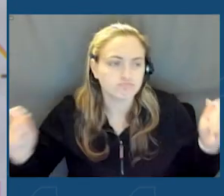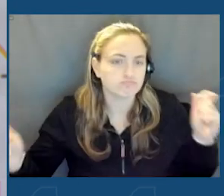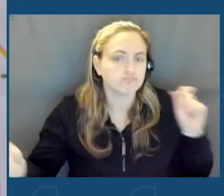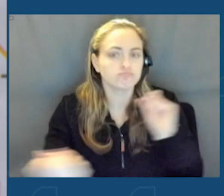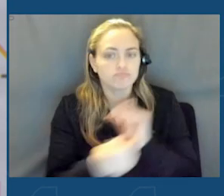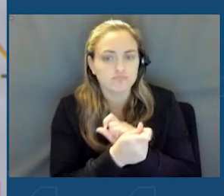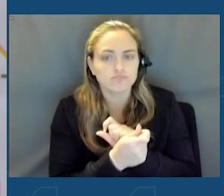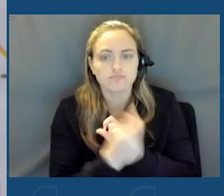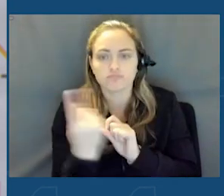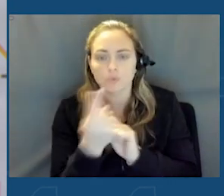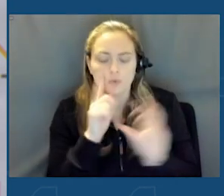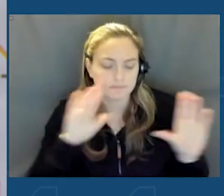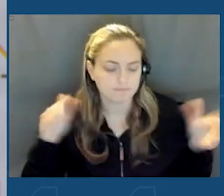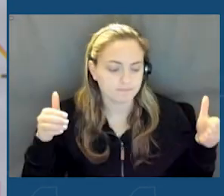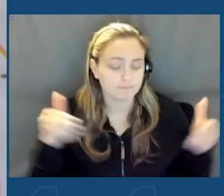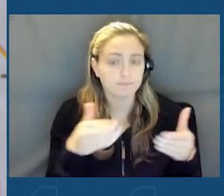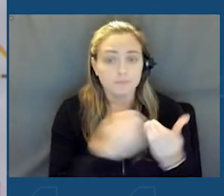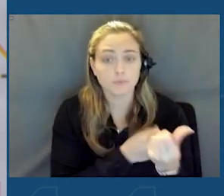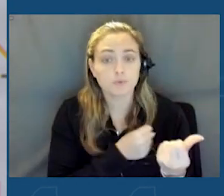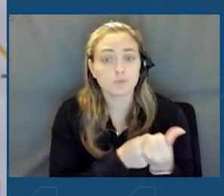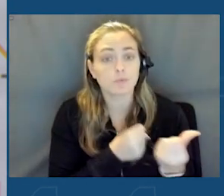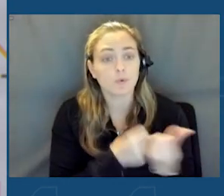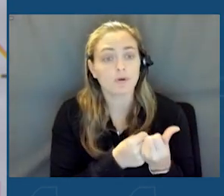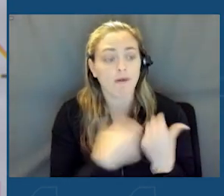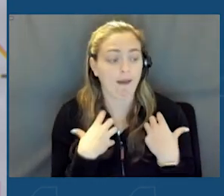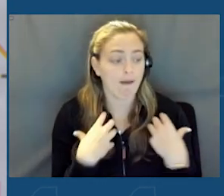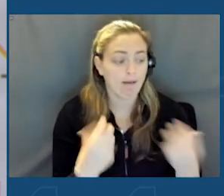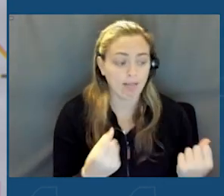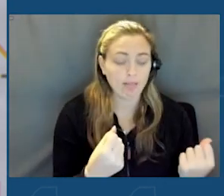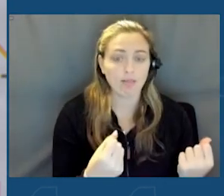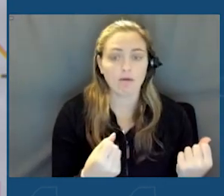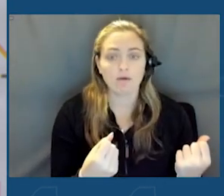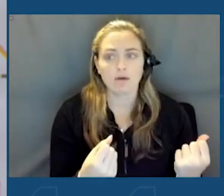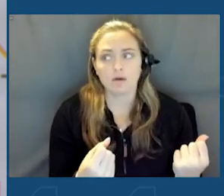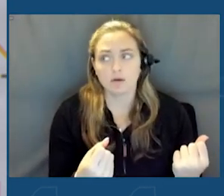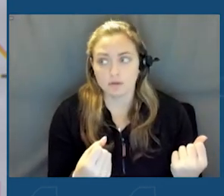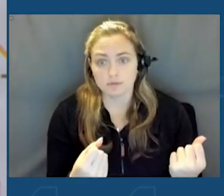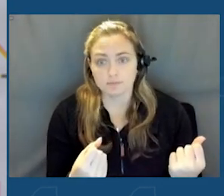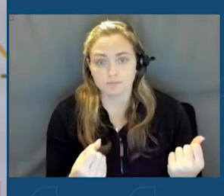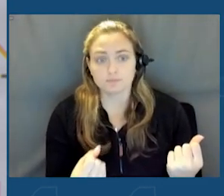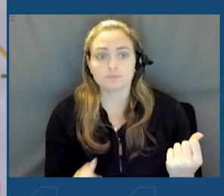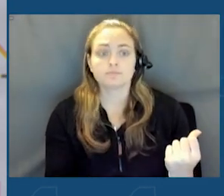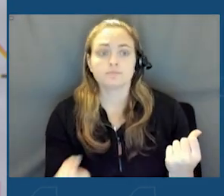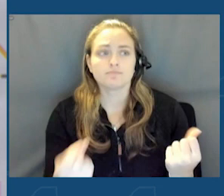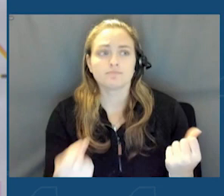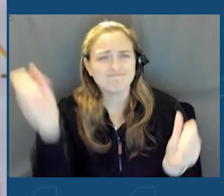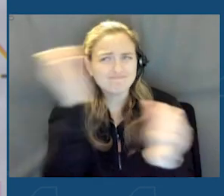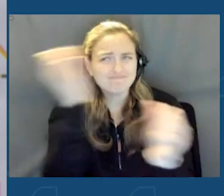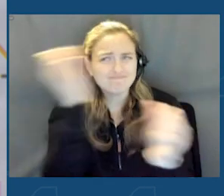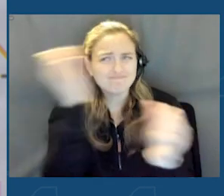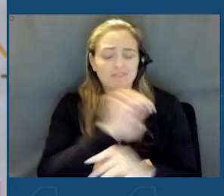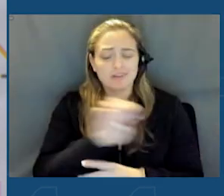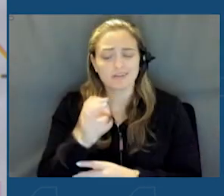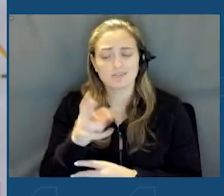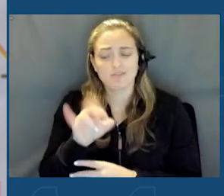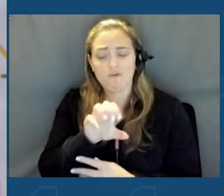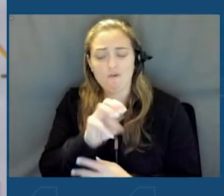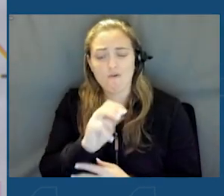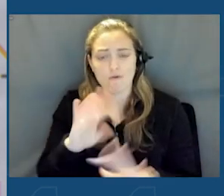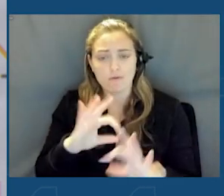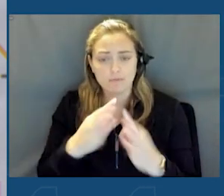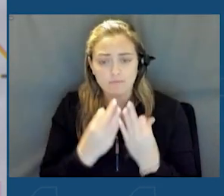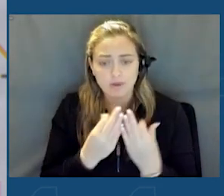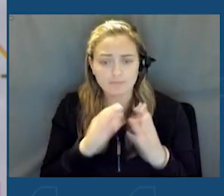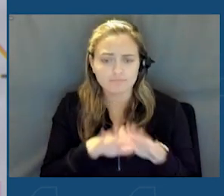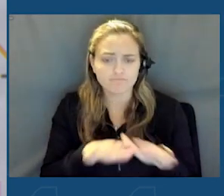always focused on supporting the health, well-being, and dreams of East Harlem families,